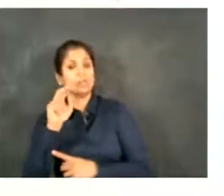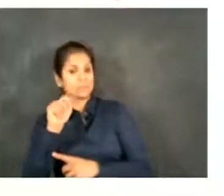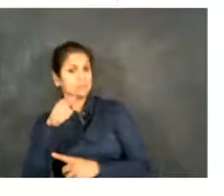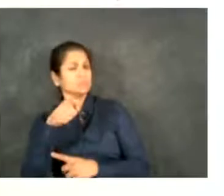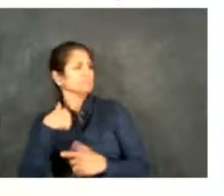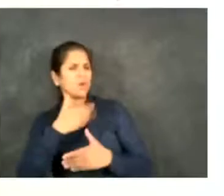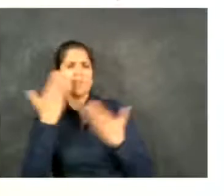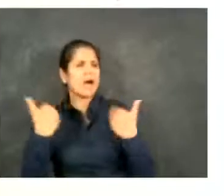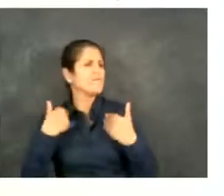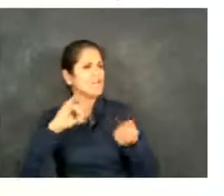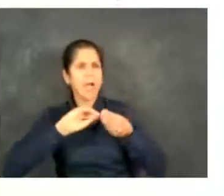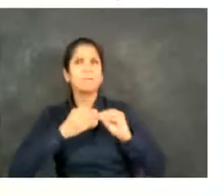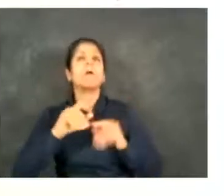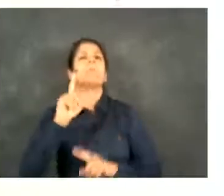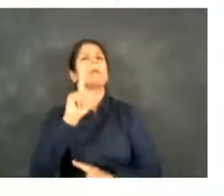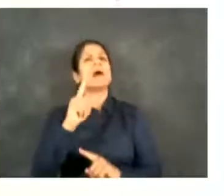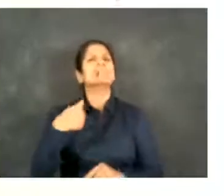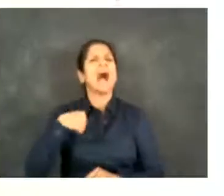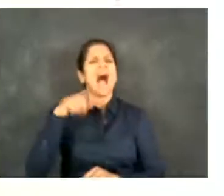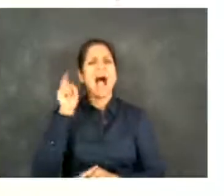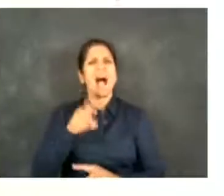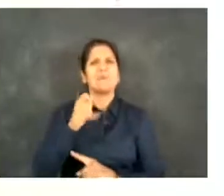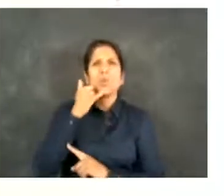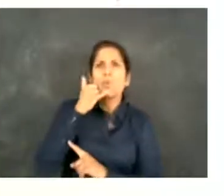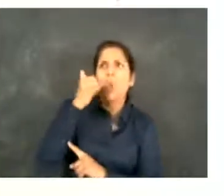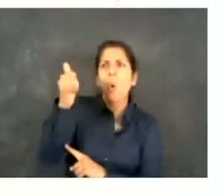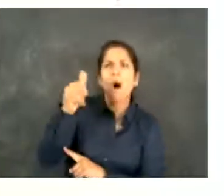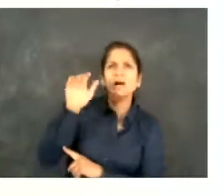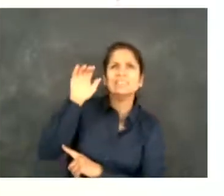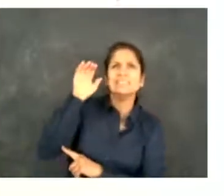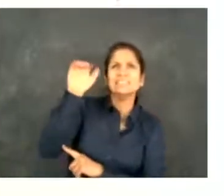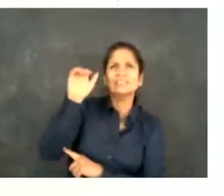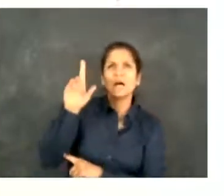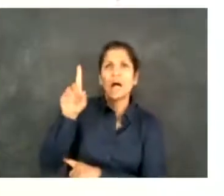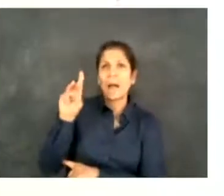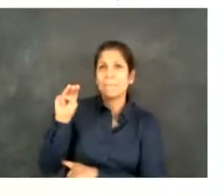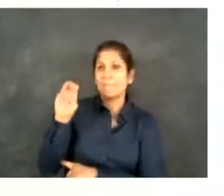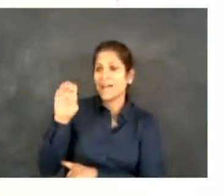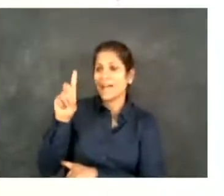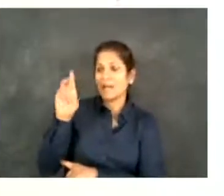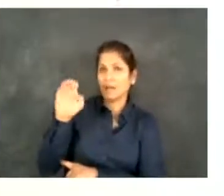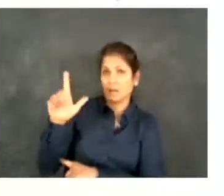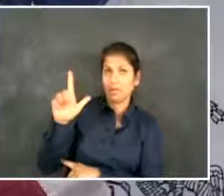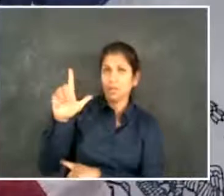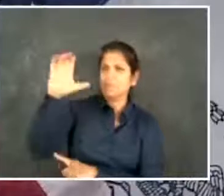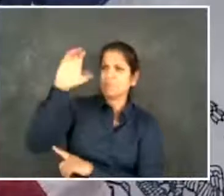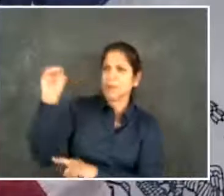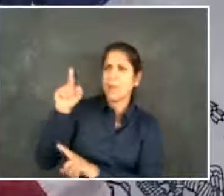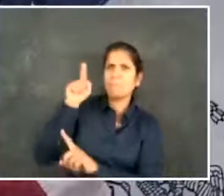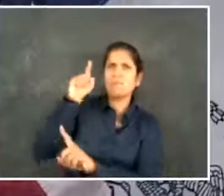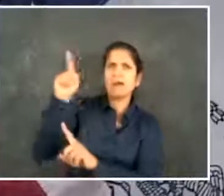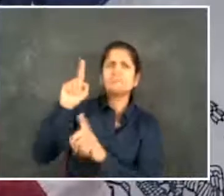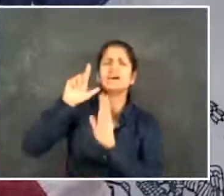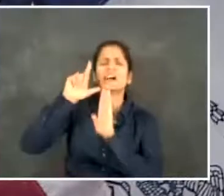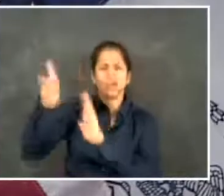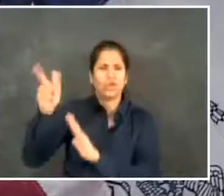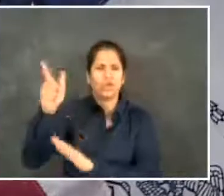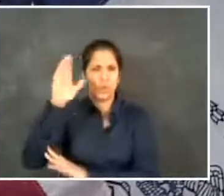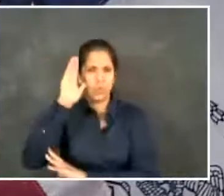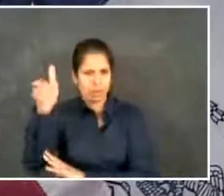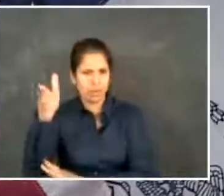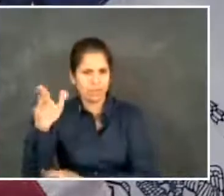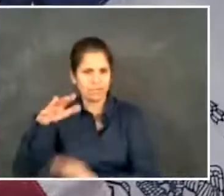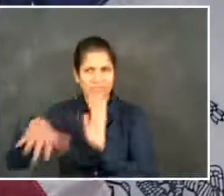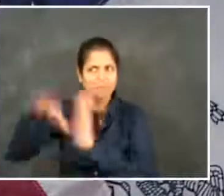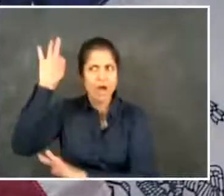this testing site. Okay. Sydney, we will get that to you for sure. Next, we have Melissa from NBC News 4.